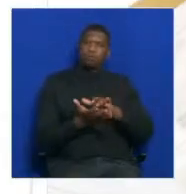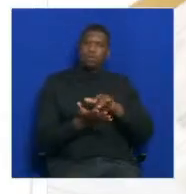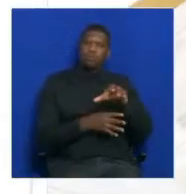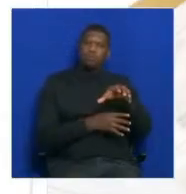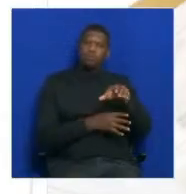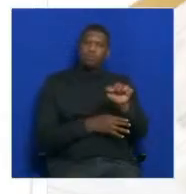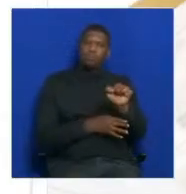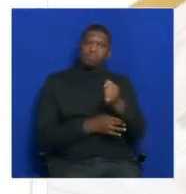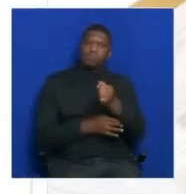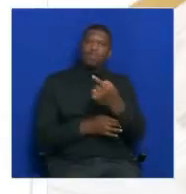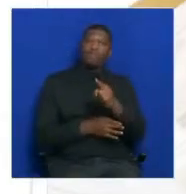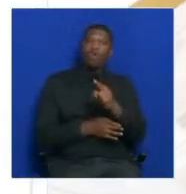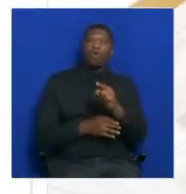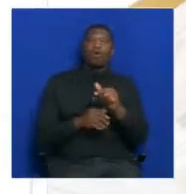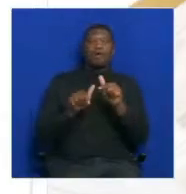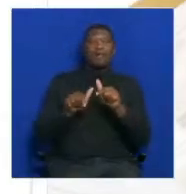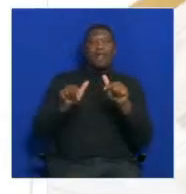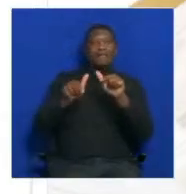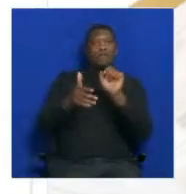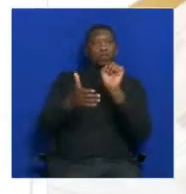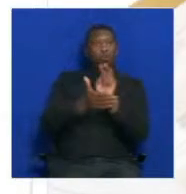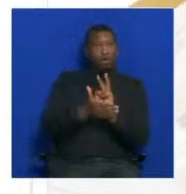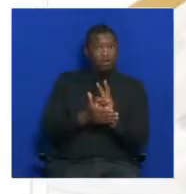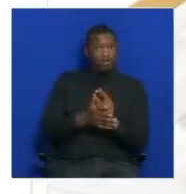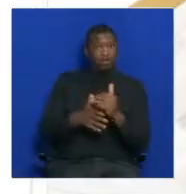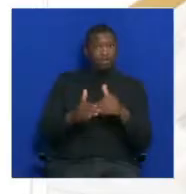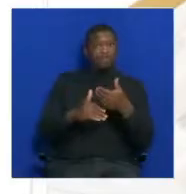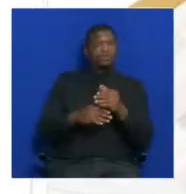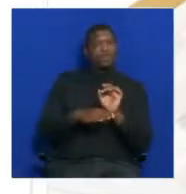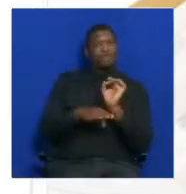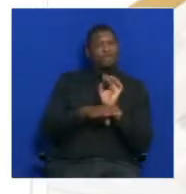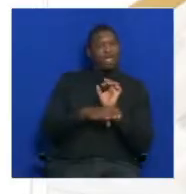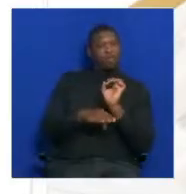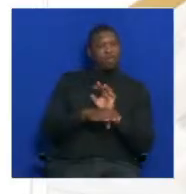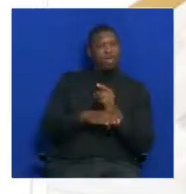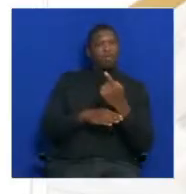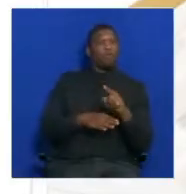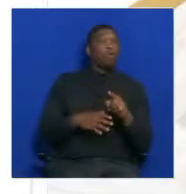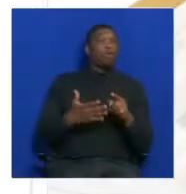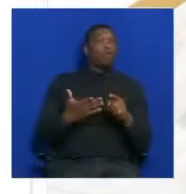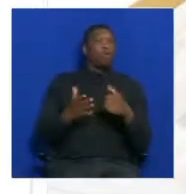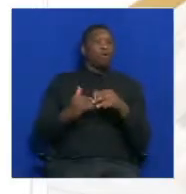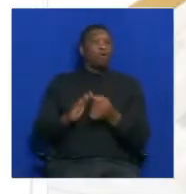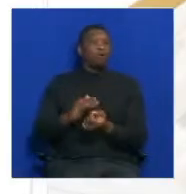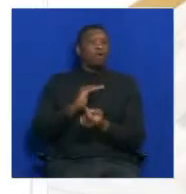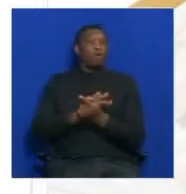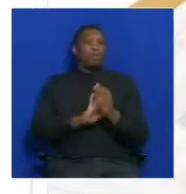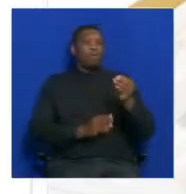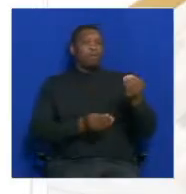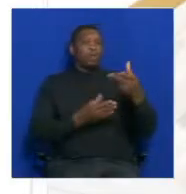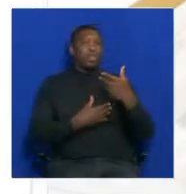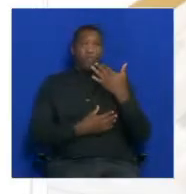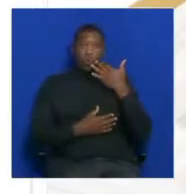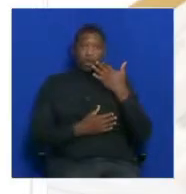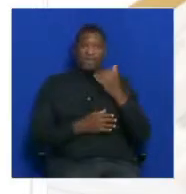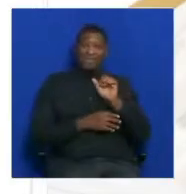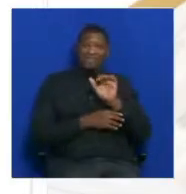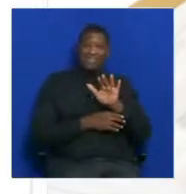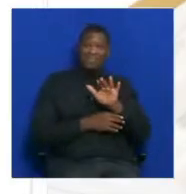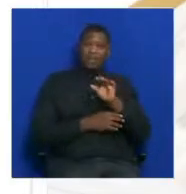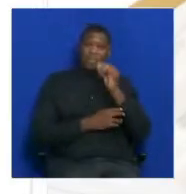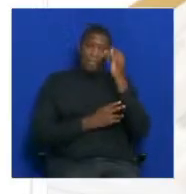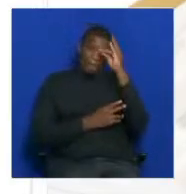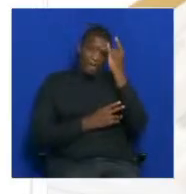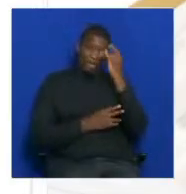and feedback on the outcome was provided on the 5th of March 2026. I attached